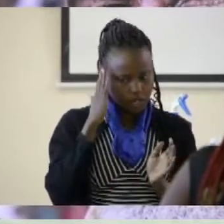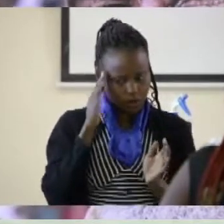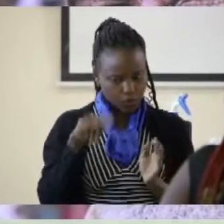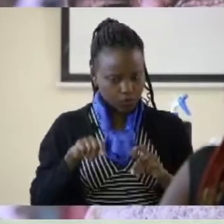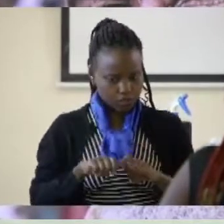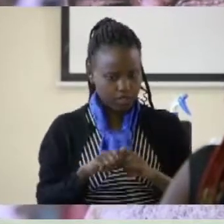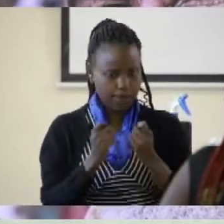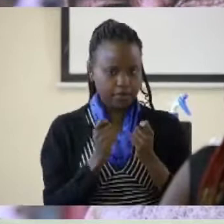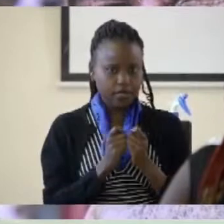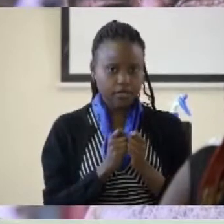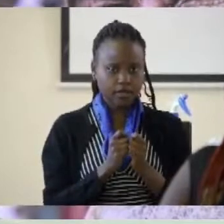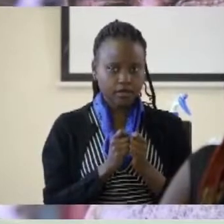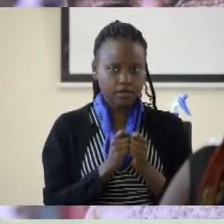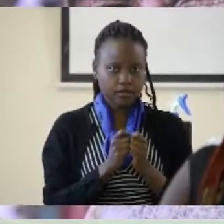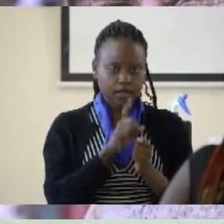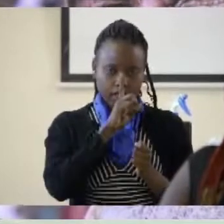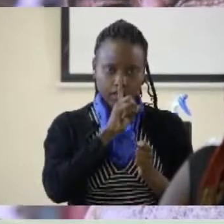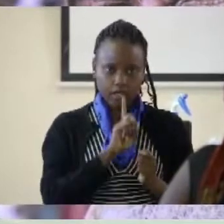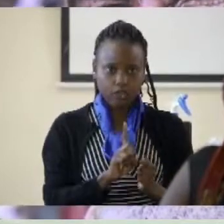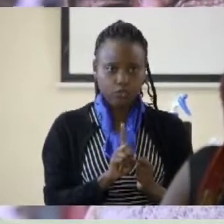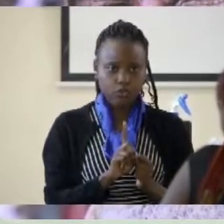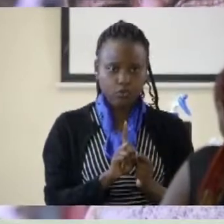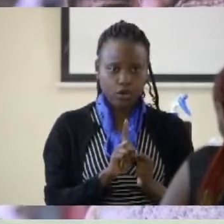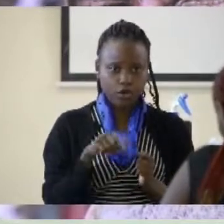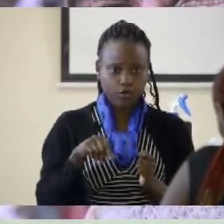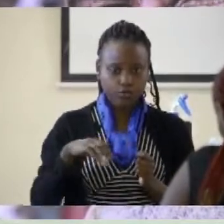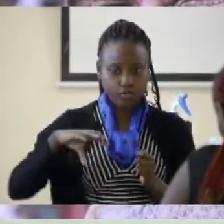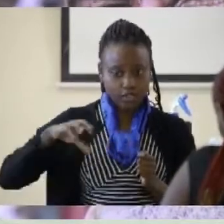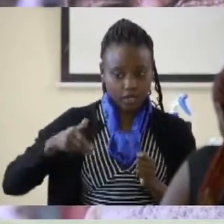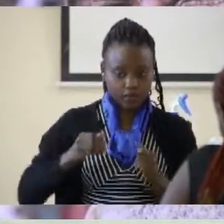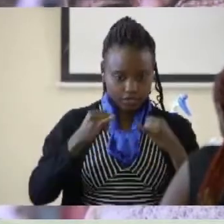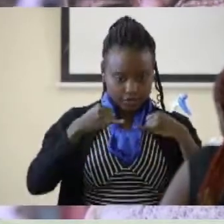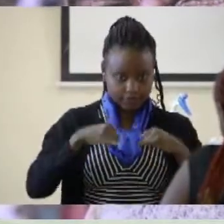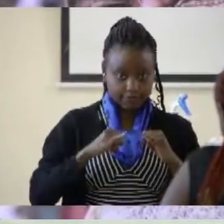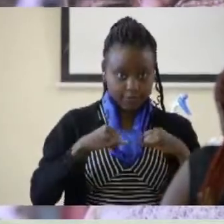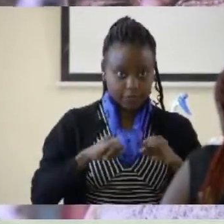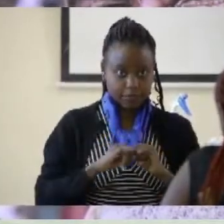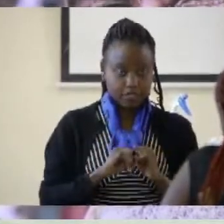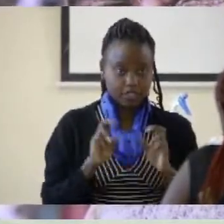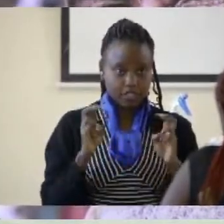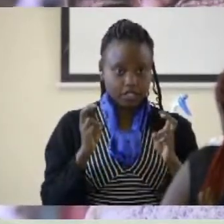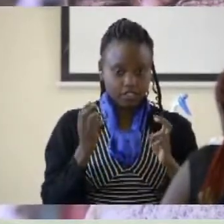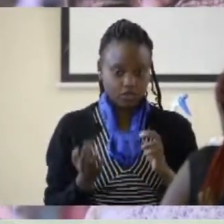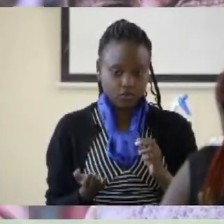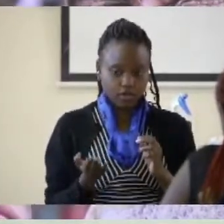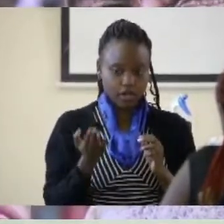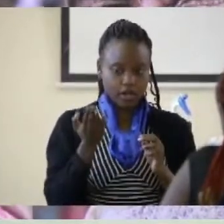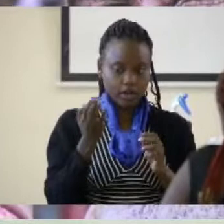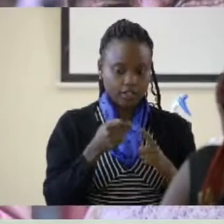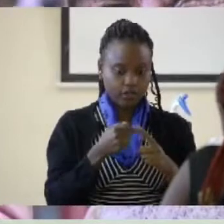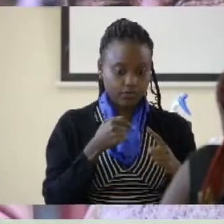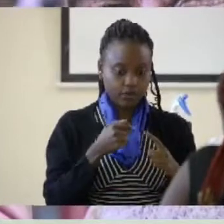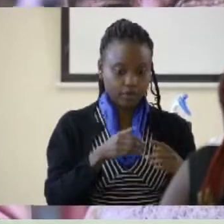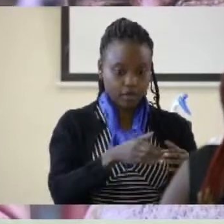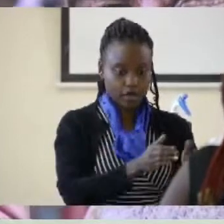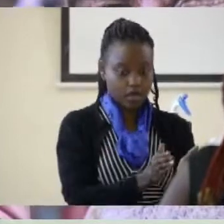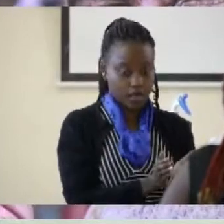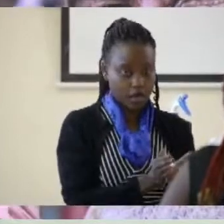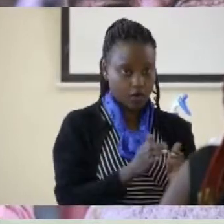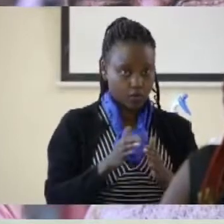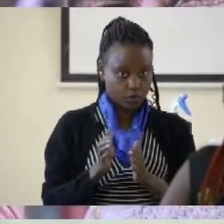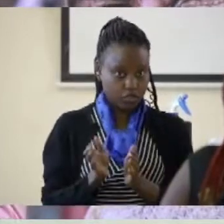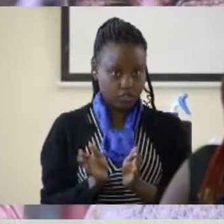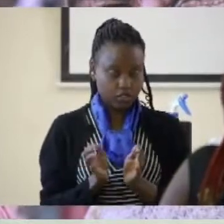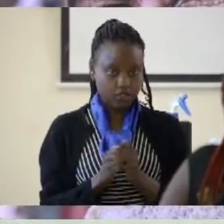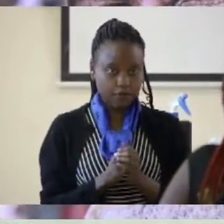they are clearly sure of what the county is implementing and issues arising from them. So those